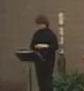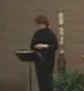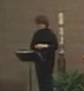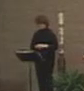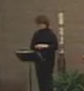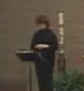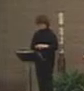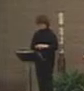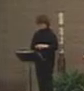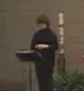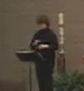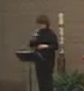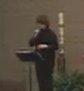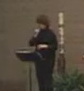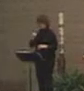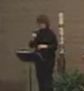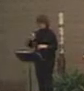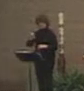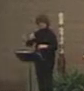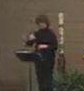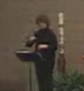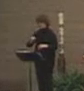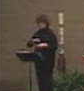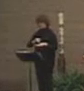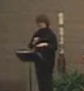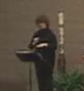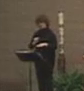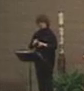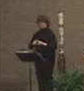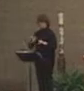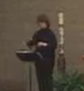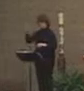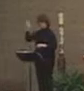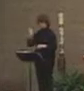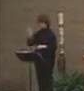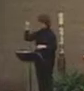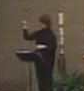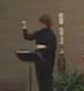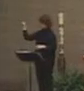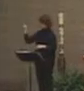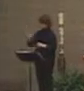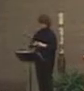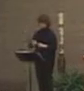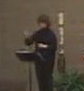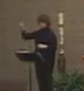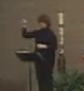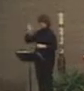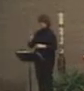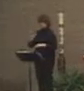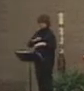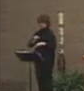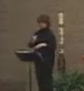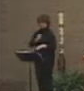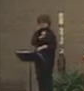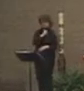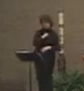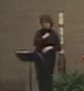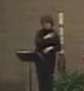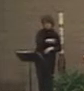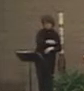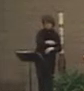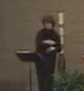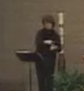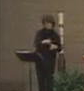But it's not Eli that is calling. It's God himself. God is calling Samuel to great